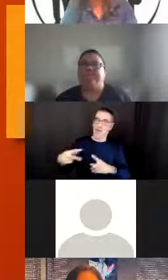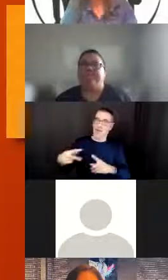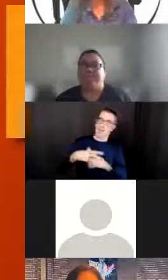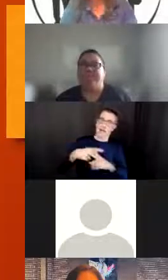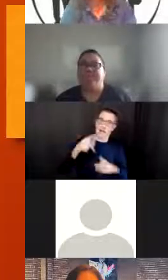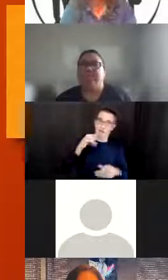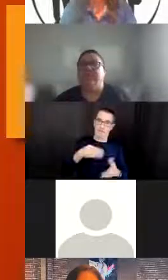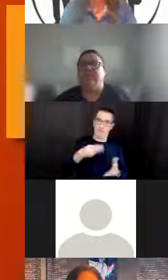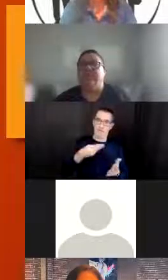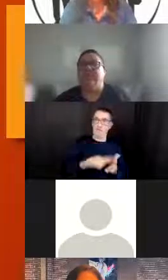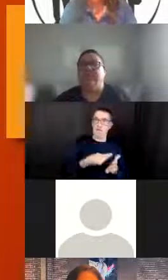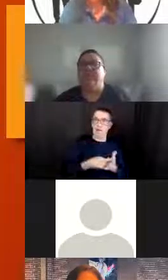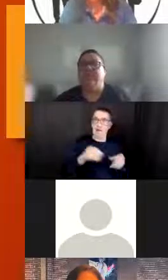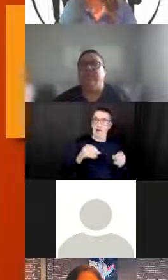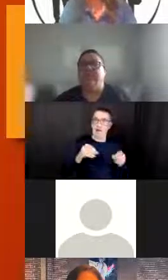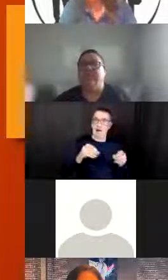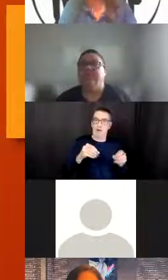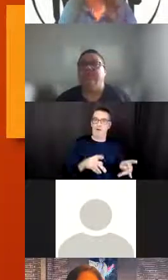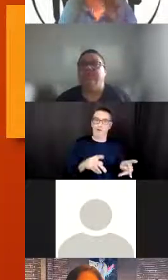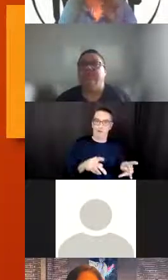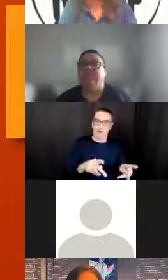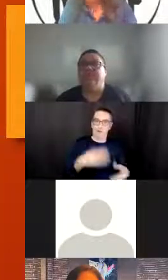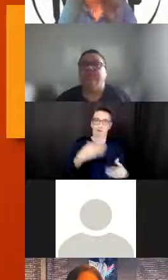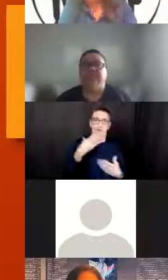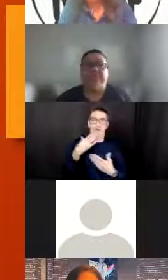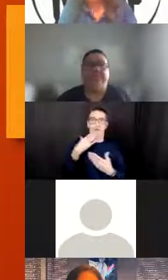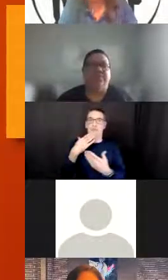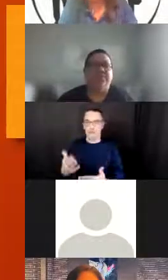funding opportunity. Thank you.